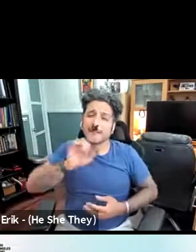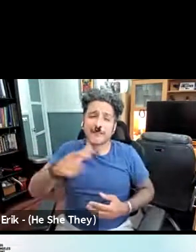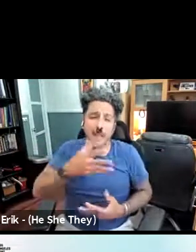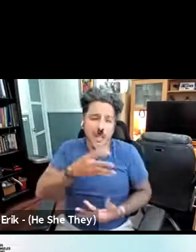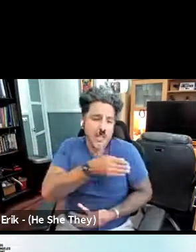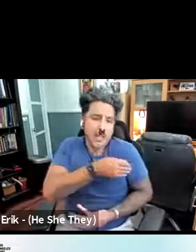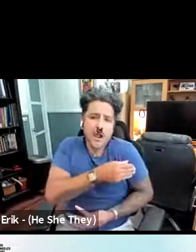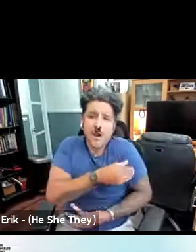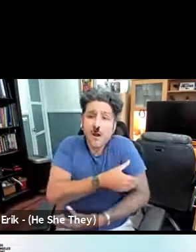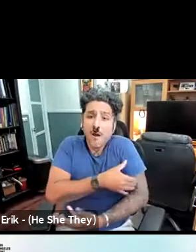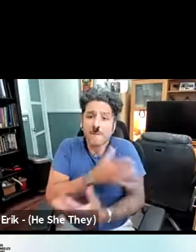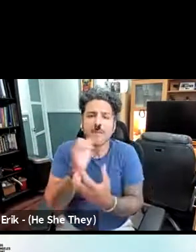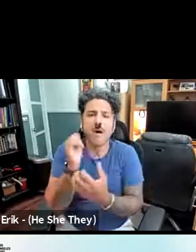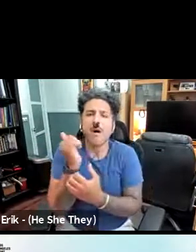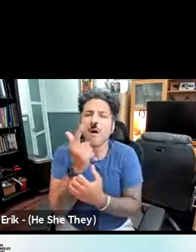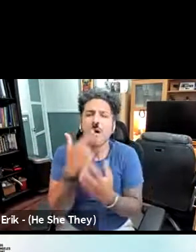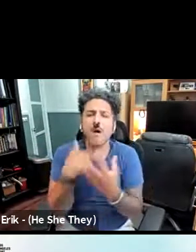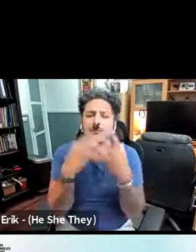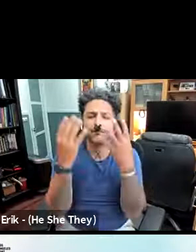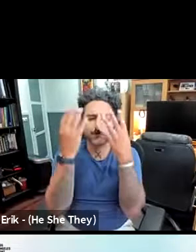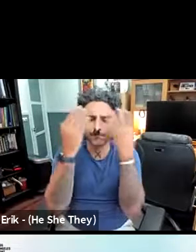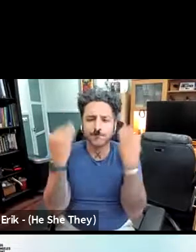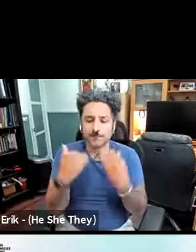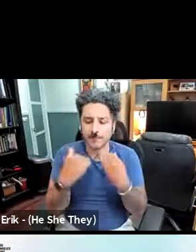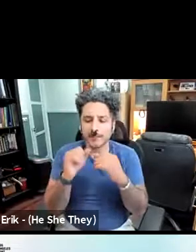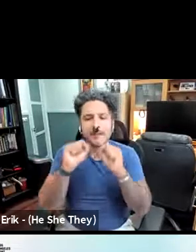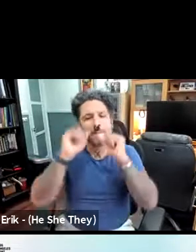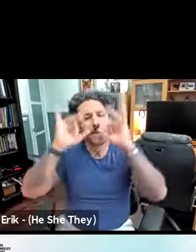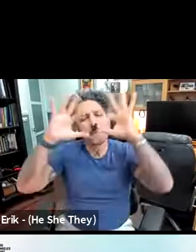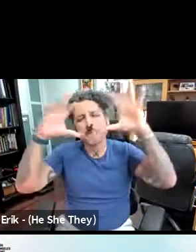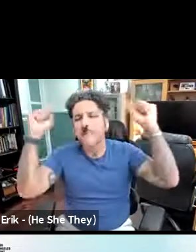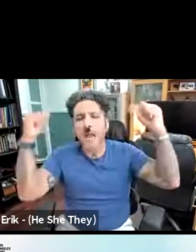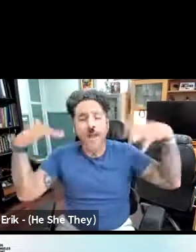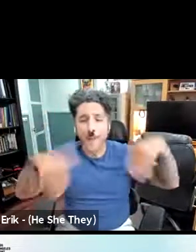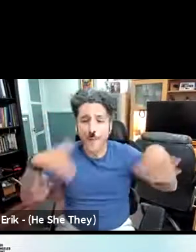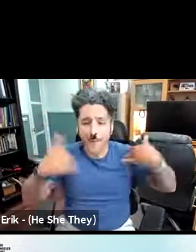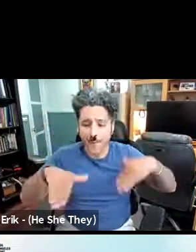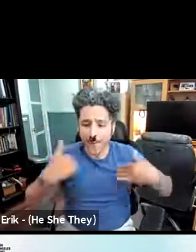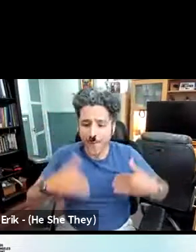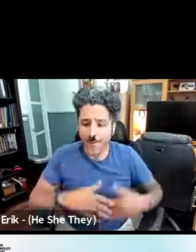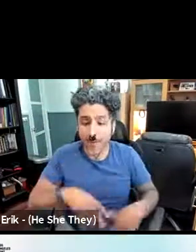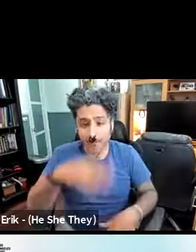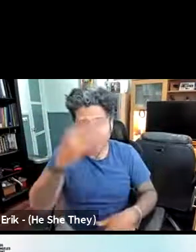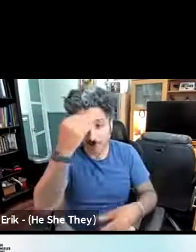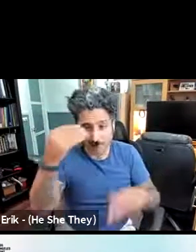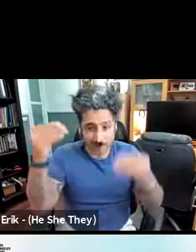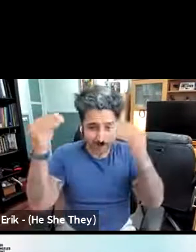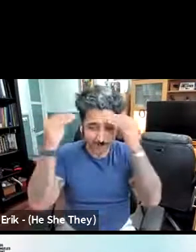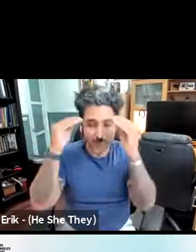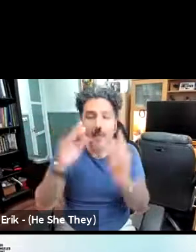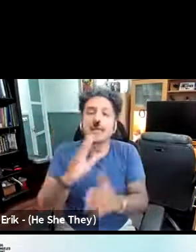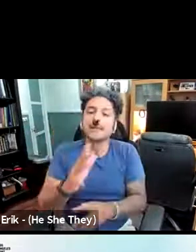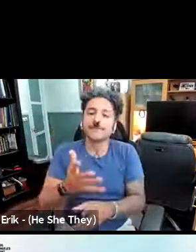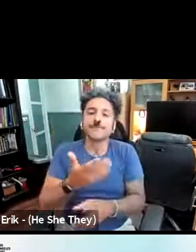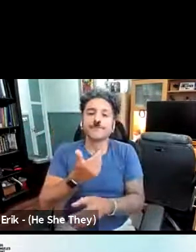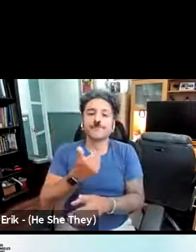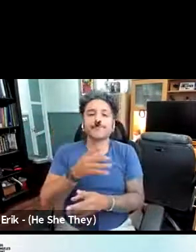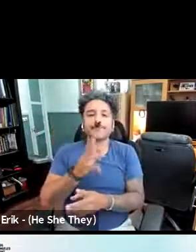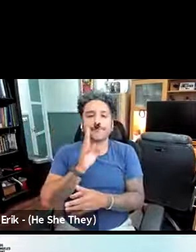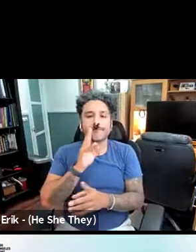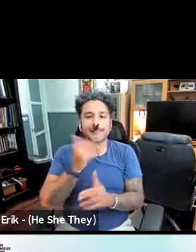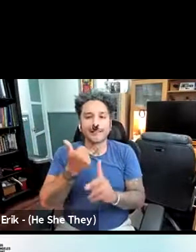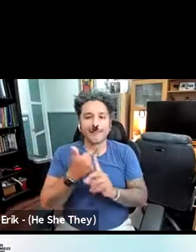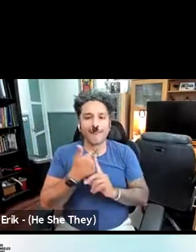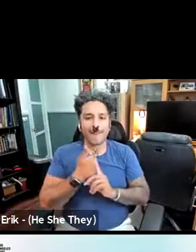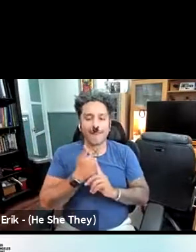Every cell, every atom is amazing, right? And just telling myself that. So every time I kind of do that beat down inside my